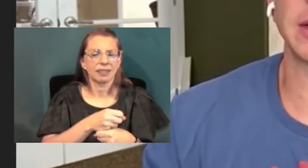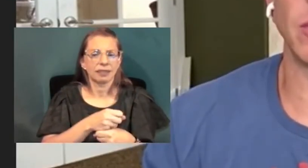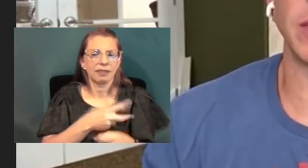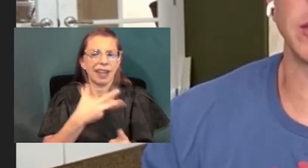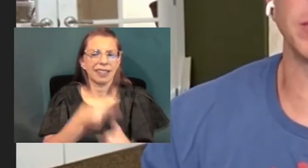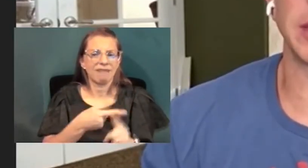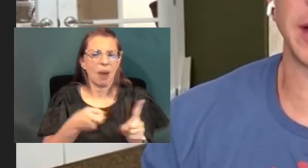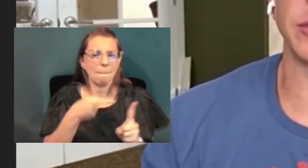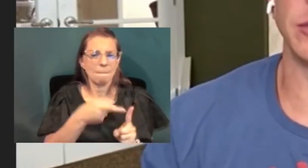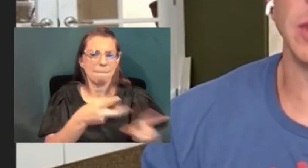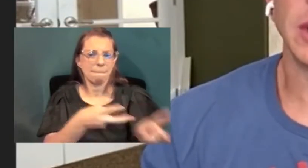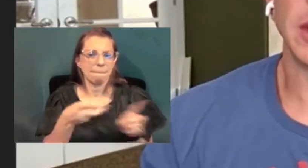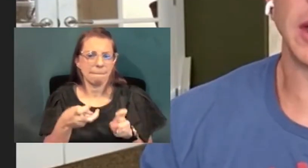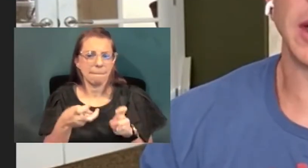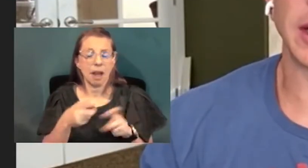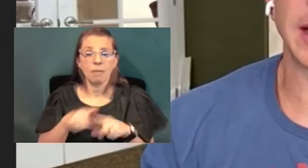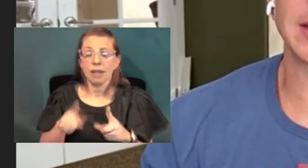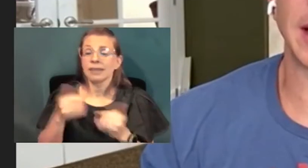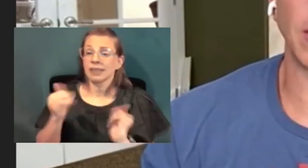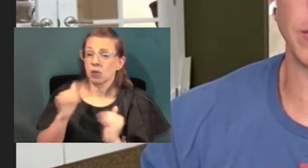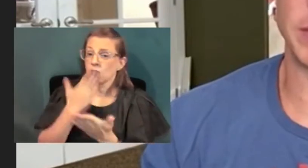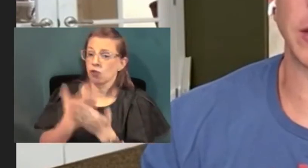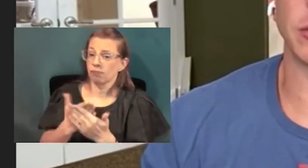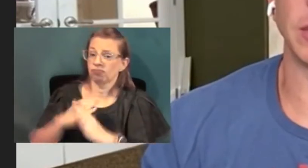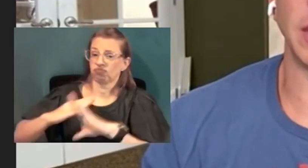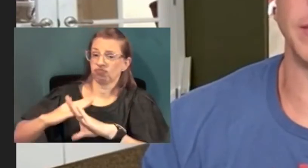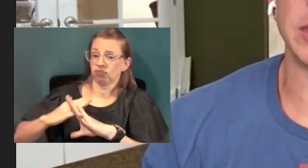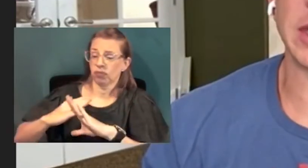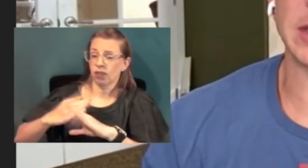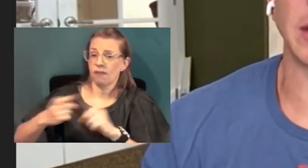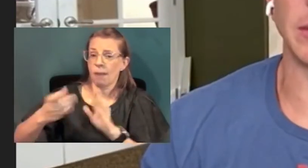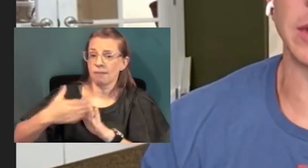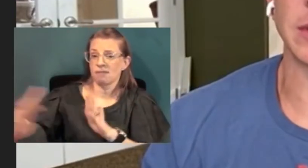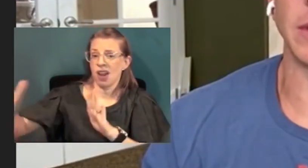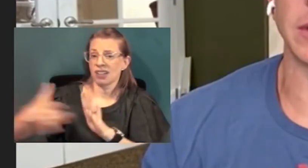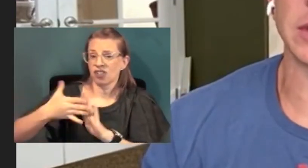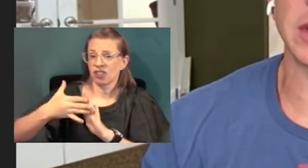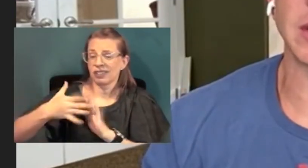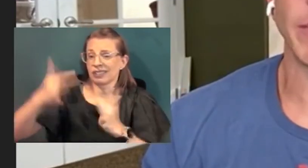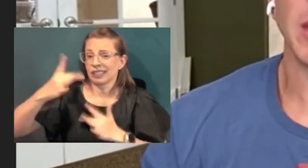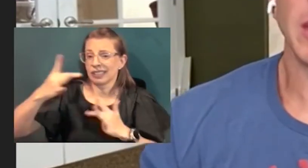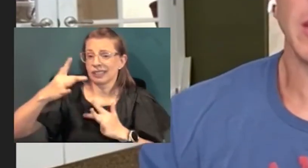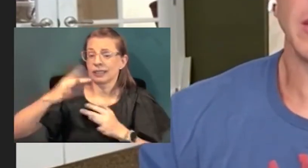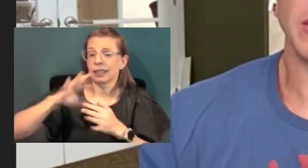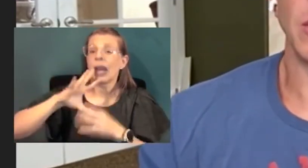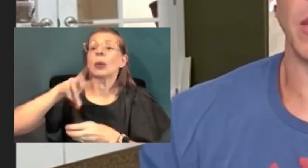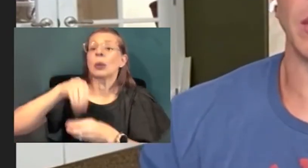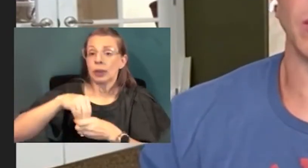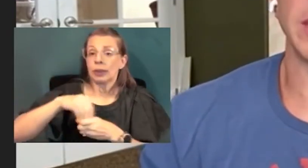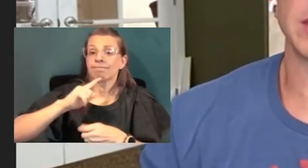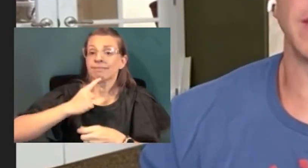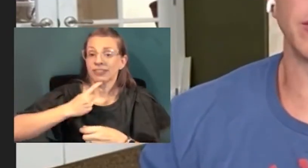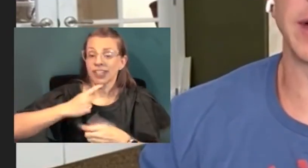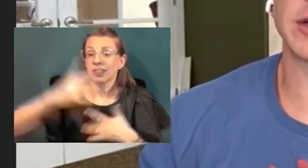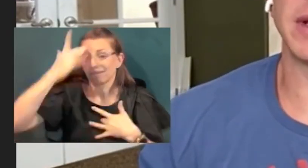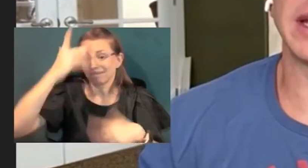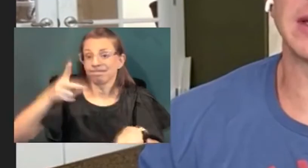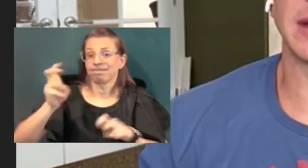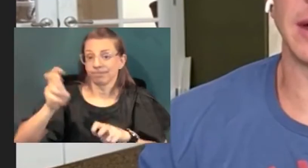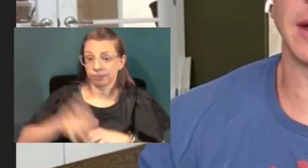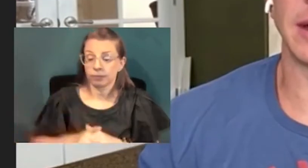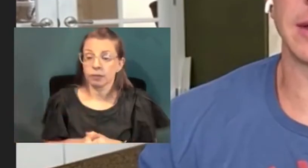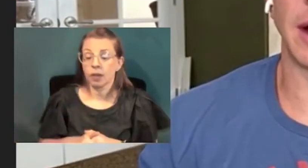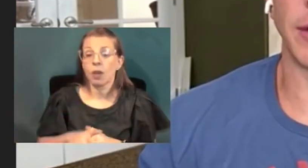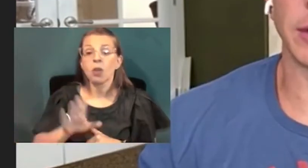protection that's going to protect you against that whole spectrum of disease, including severe disease. Your risk of